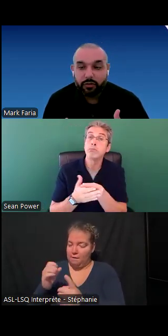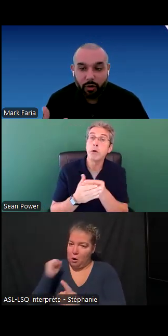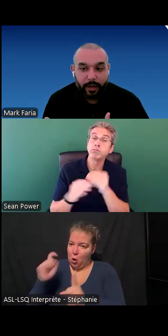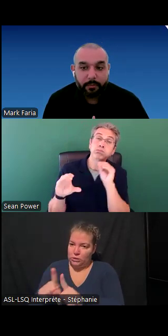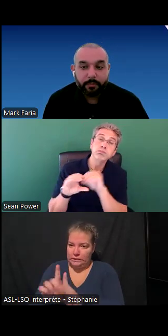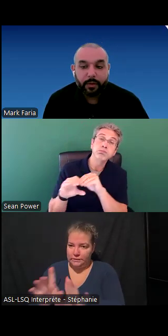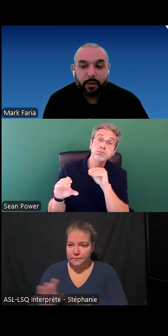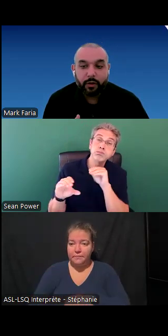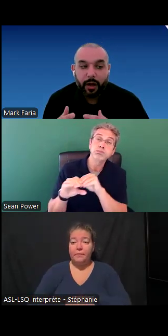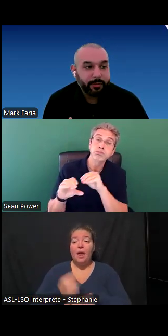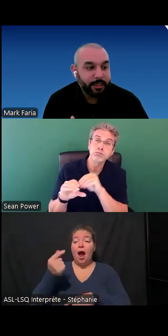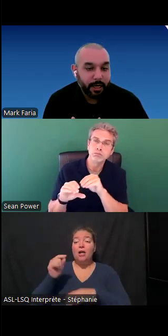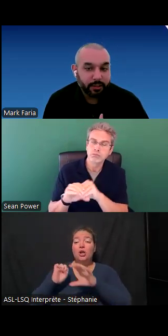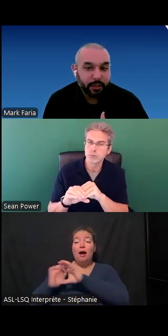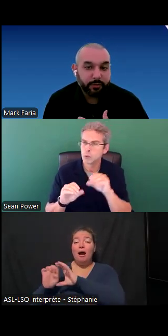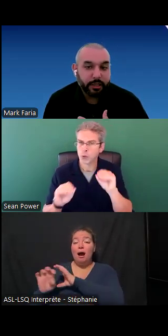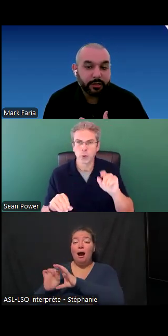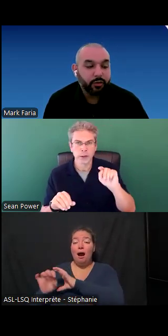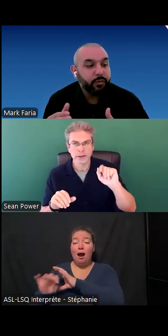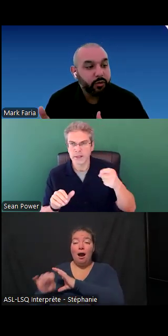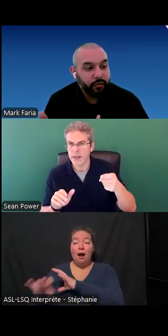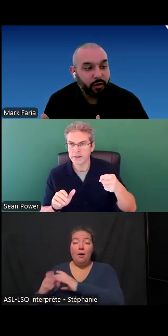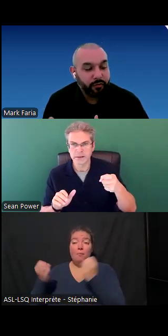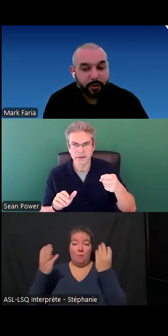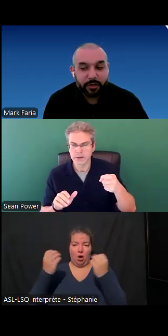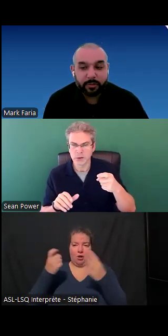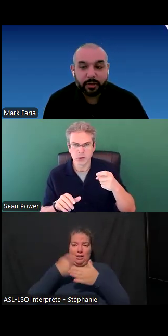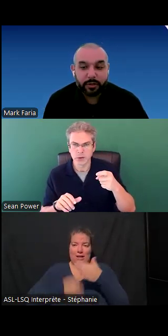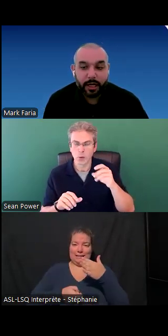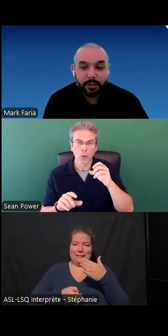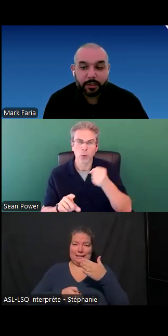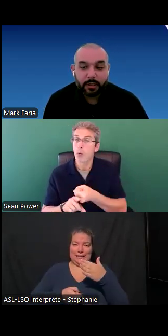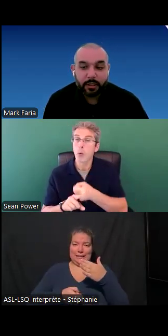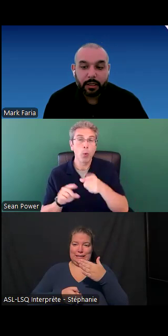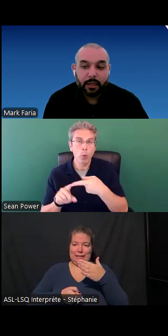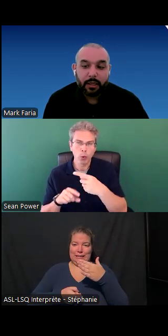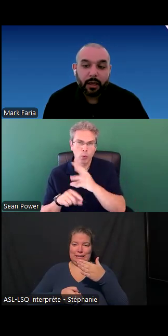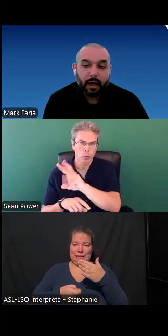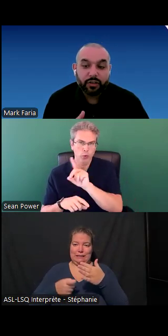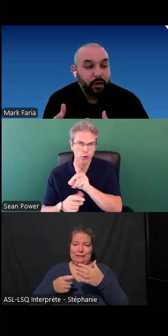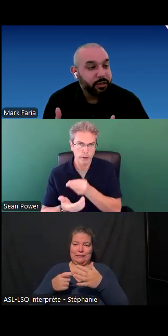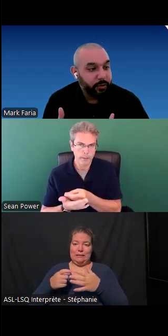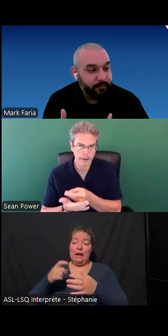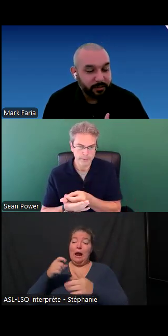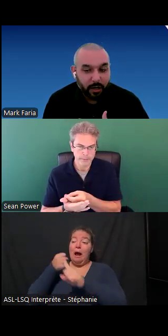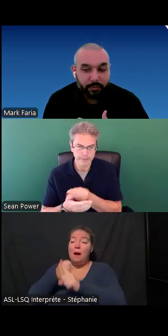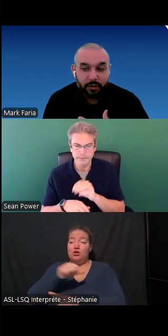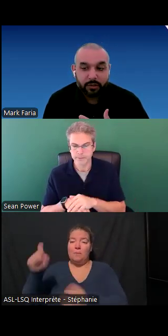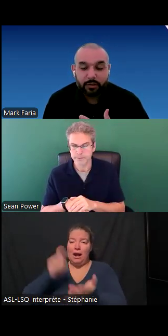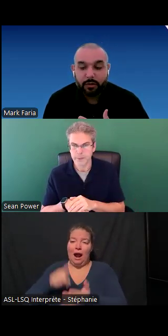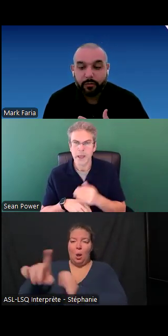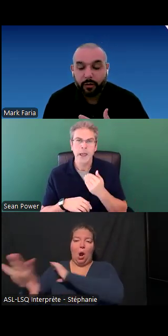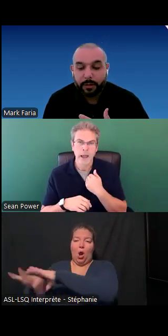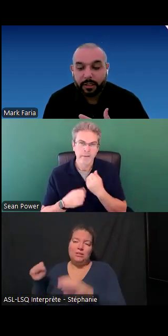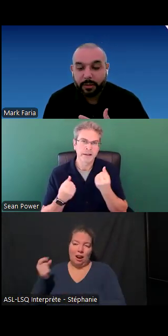that's growing, you're not going to be taxed on it every year. It's only when you withdraw from the RDSP that you're taxed. There's multiple investment